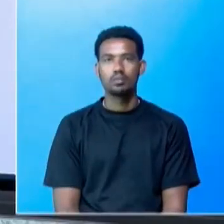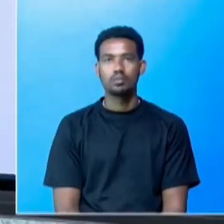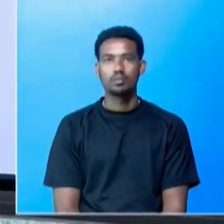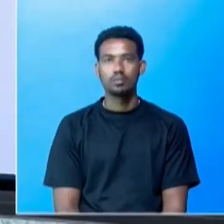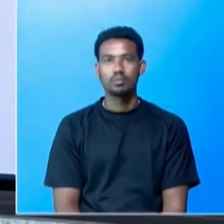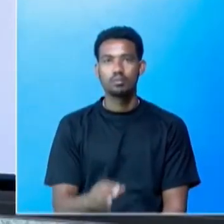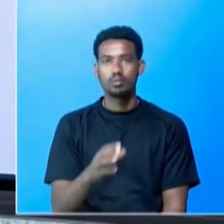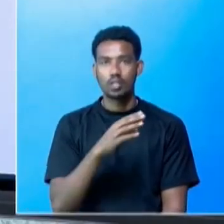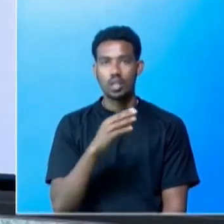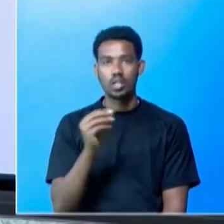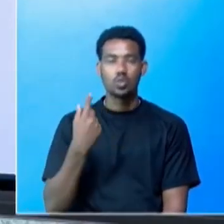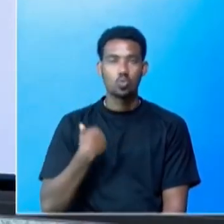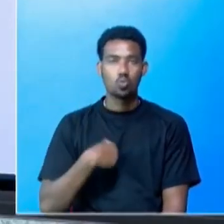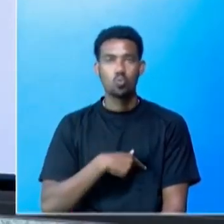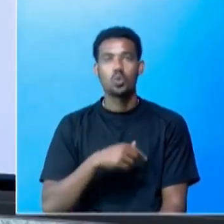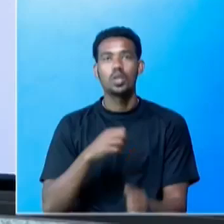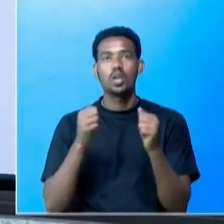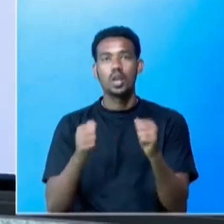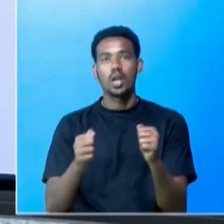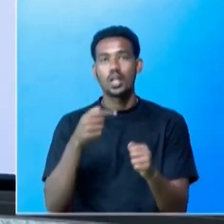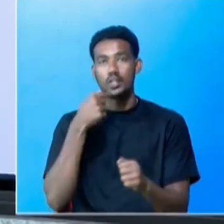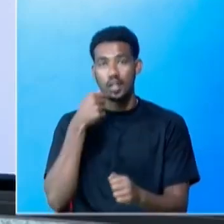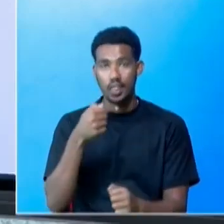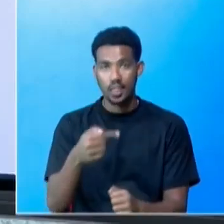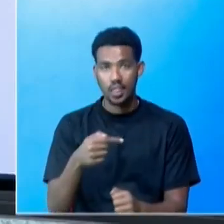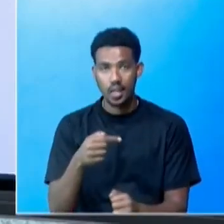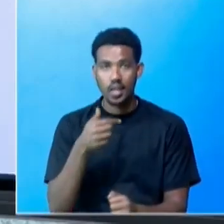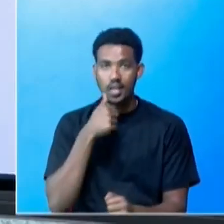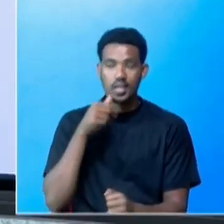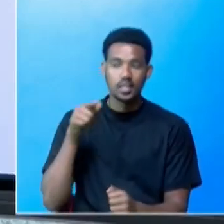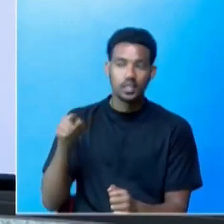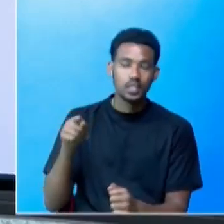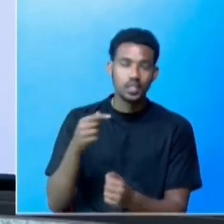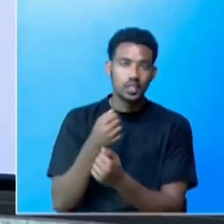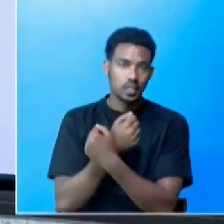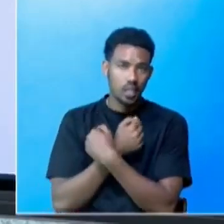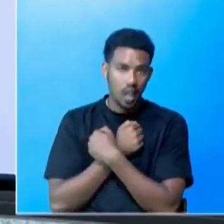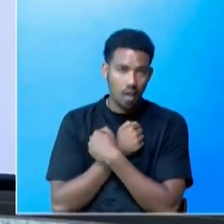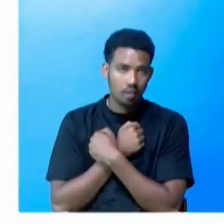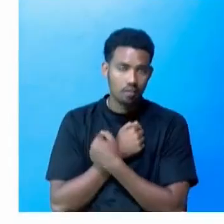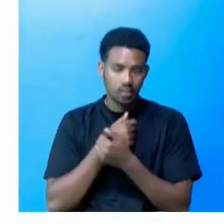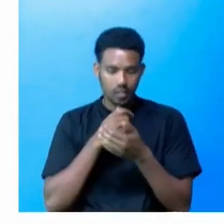And we can say it, she loves reading.